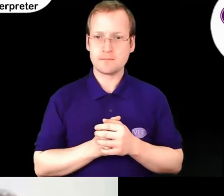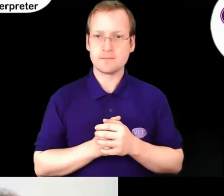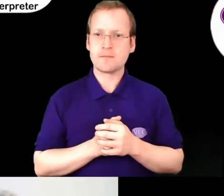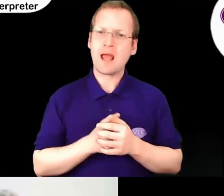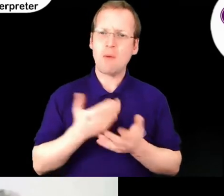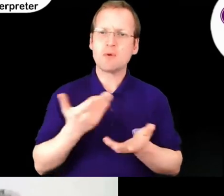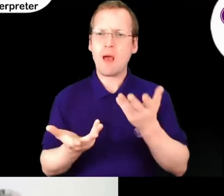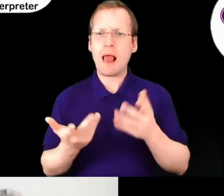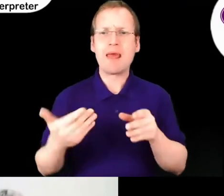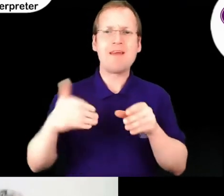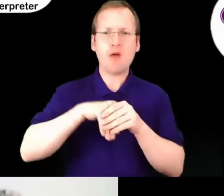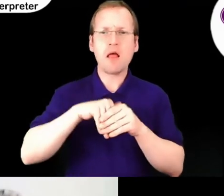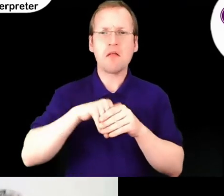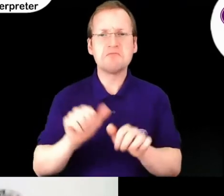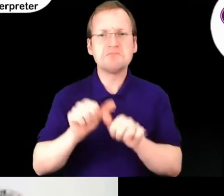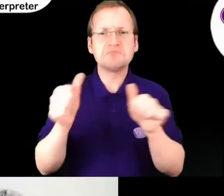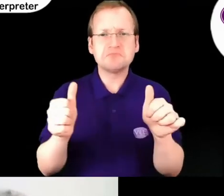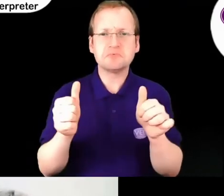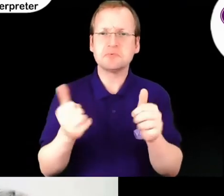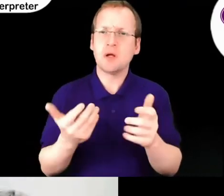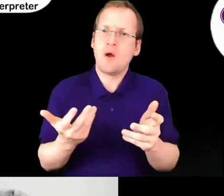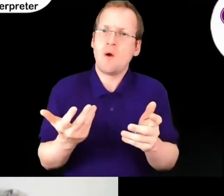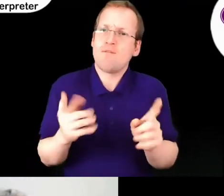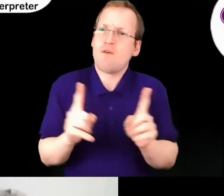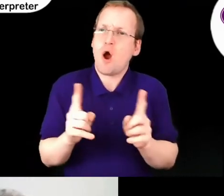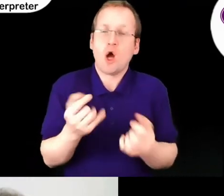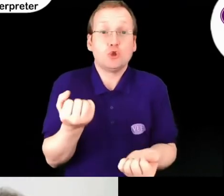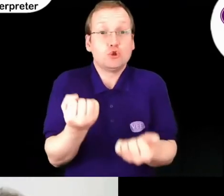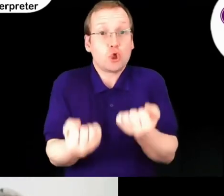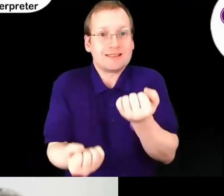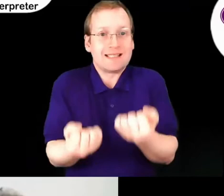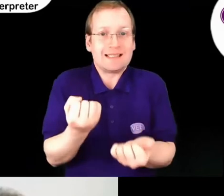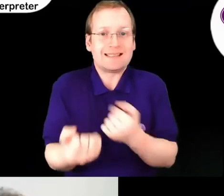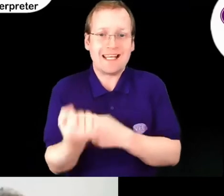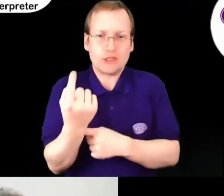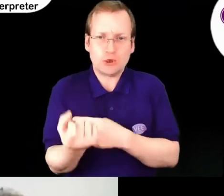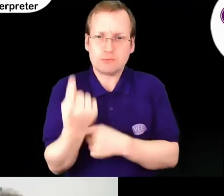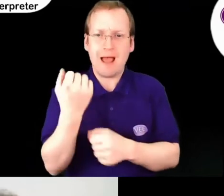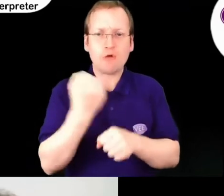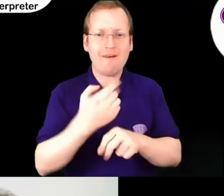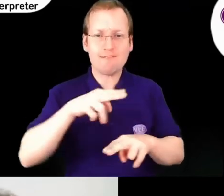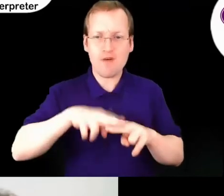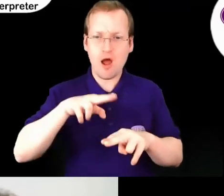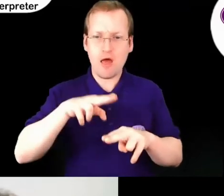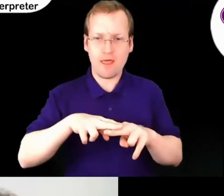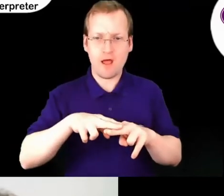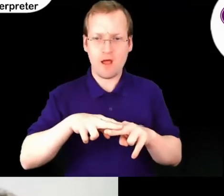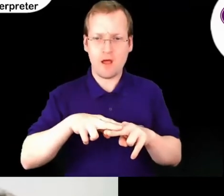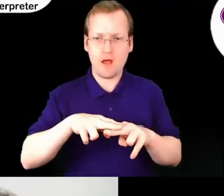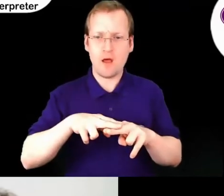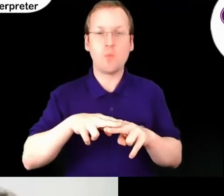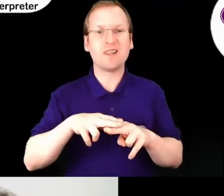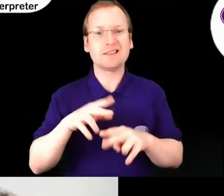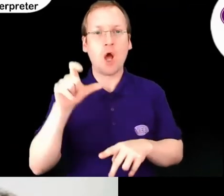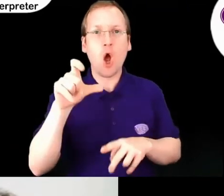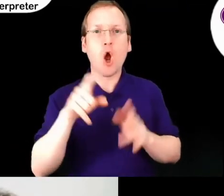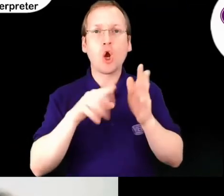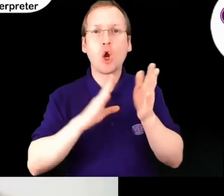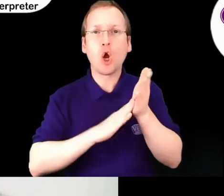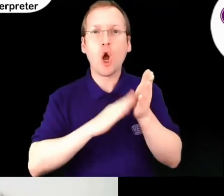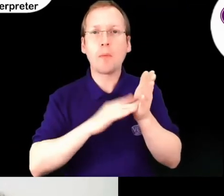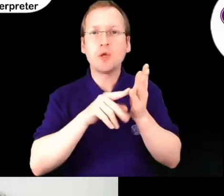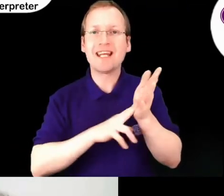well involved in a whole lot of justice issues. I think my grandfather, who was a communist, when I was 16,